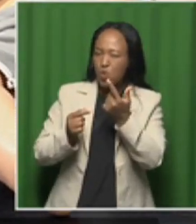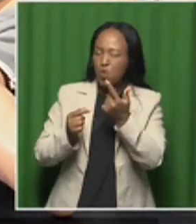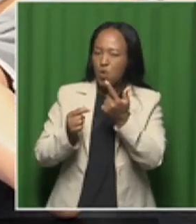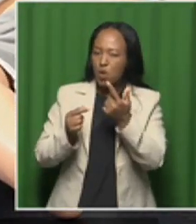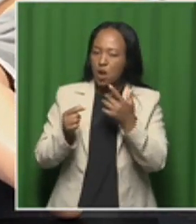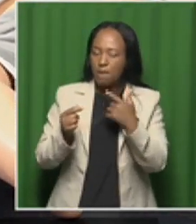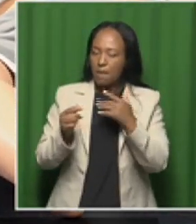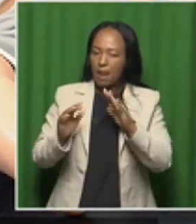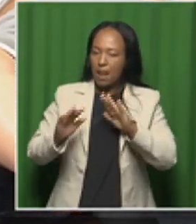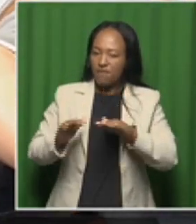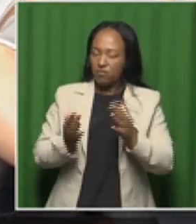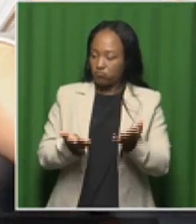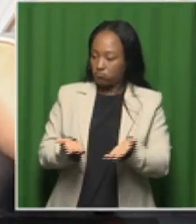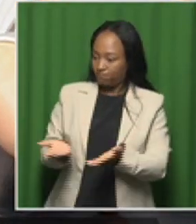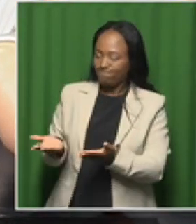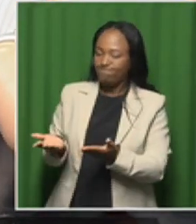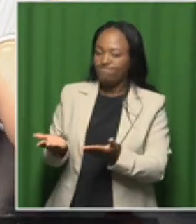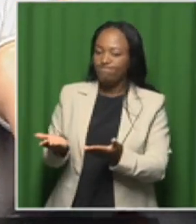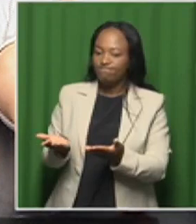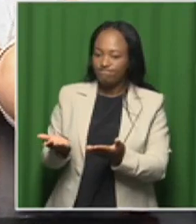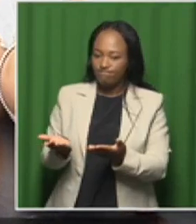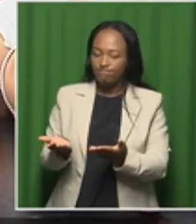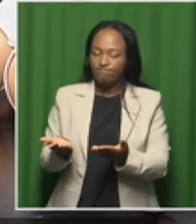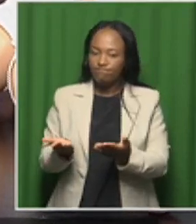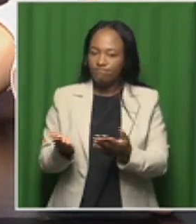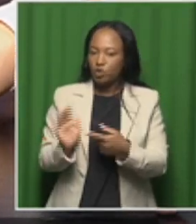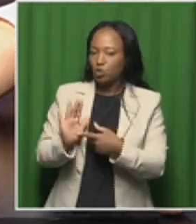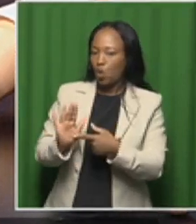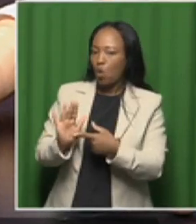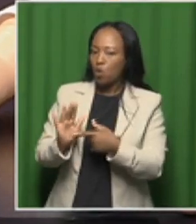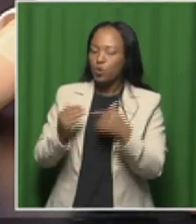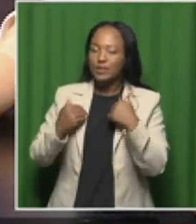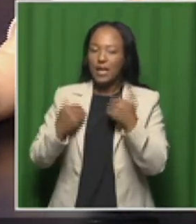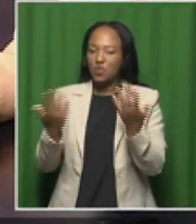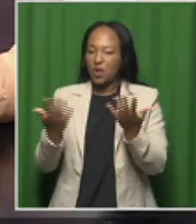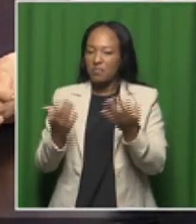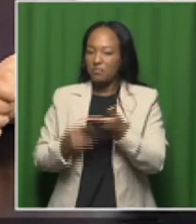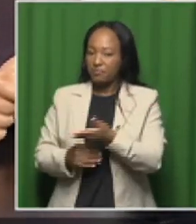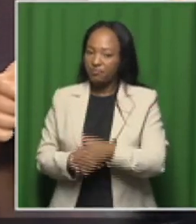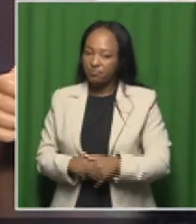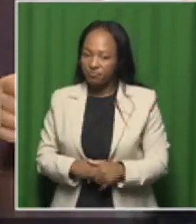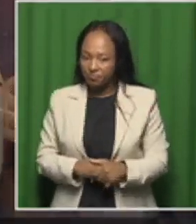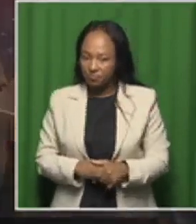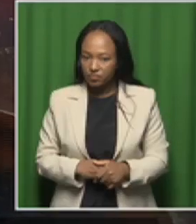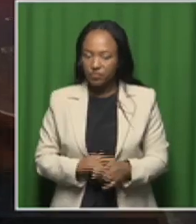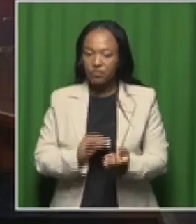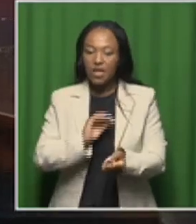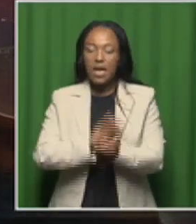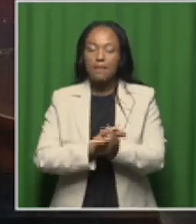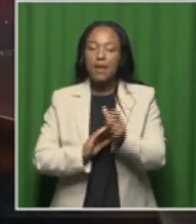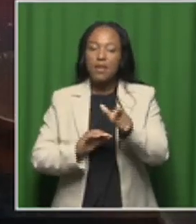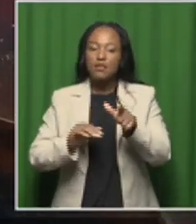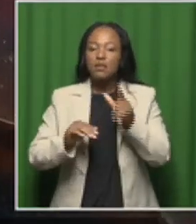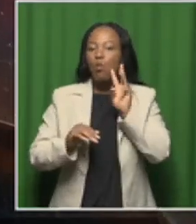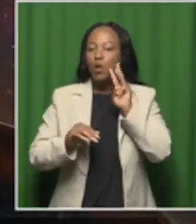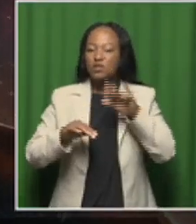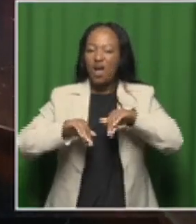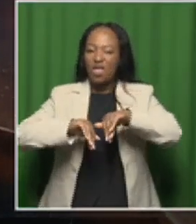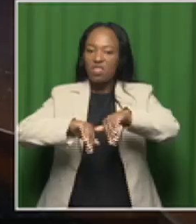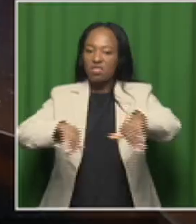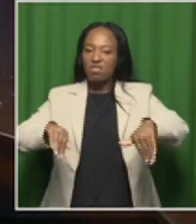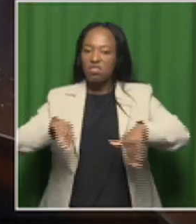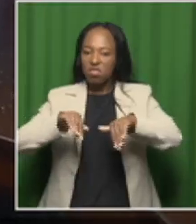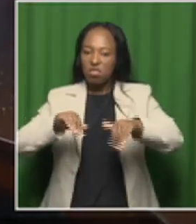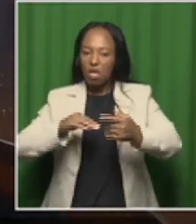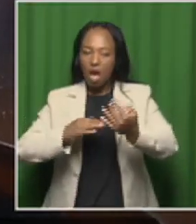I can leave it to you to tell me what you'd like to start with. So in an event of a drowning, in choking, in all